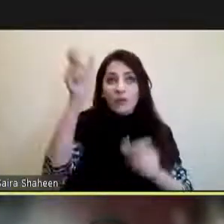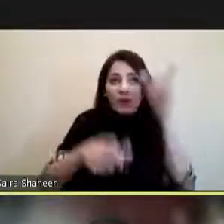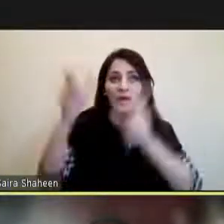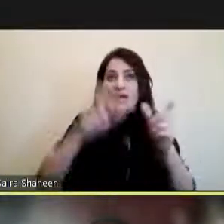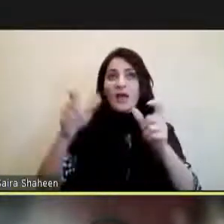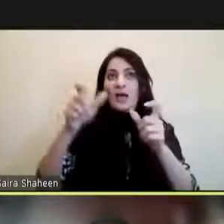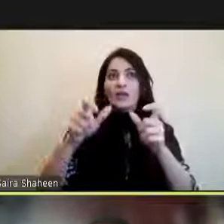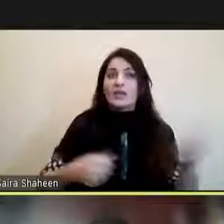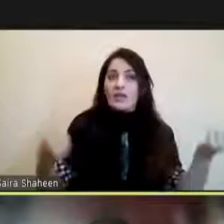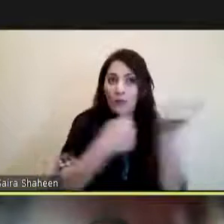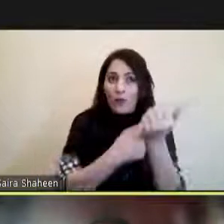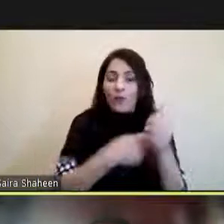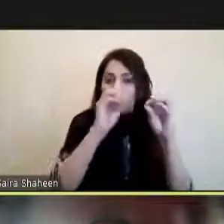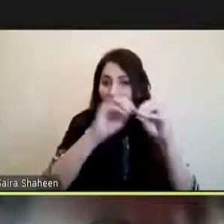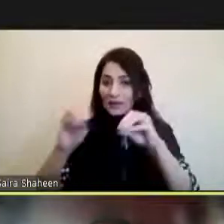worldwide.